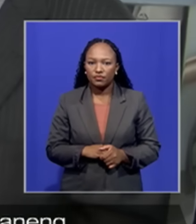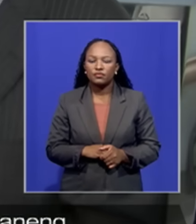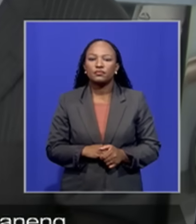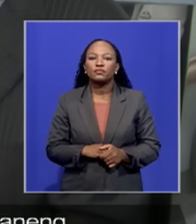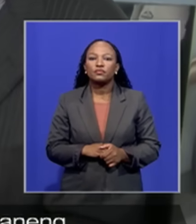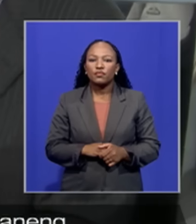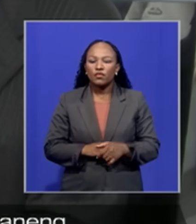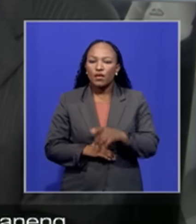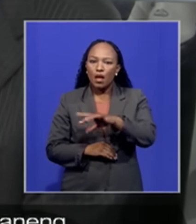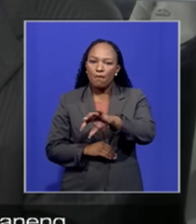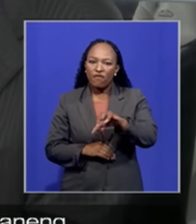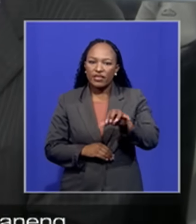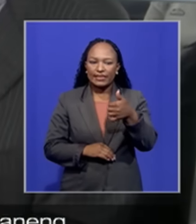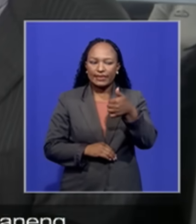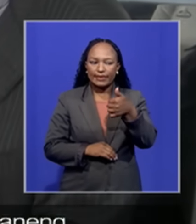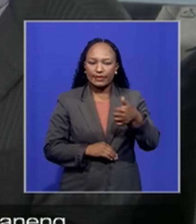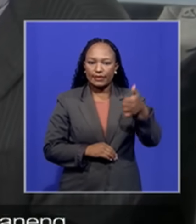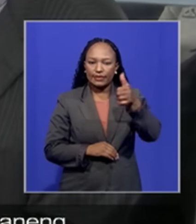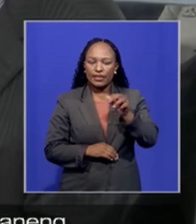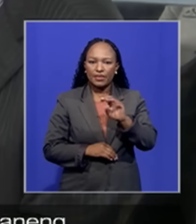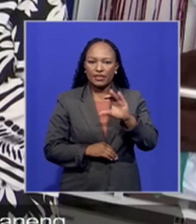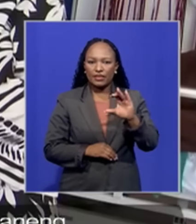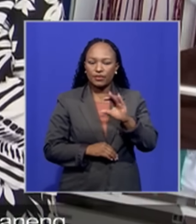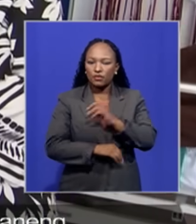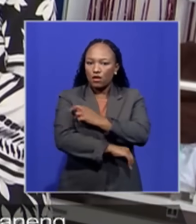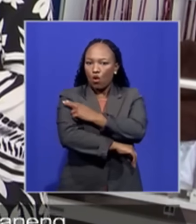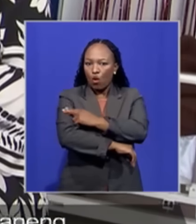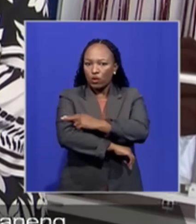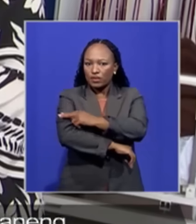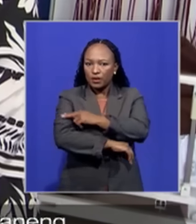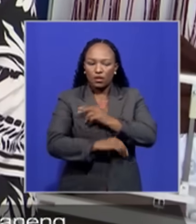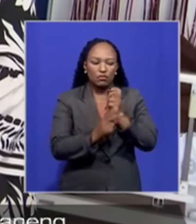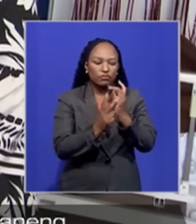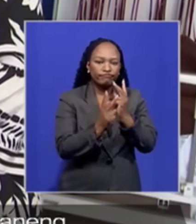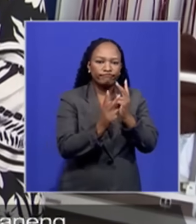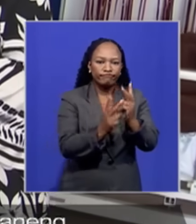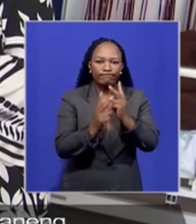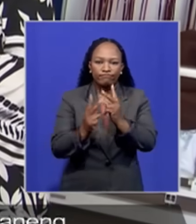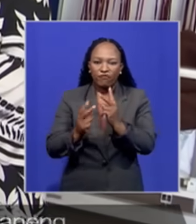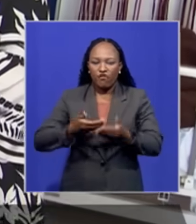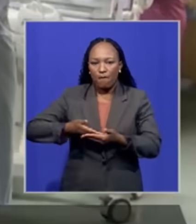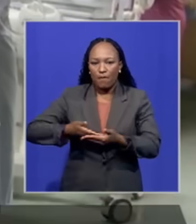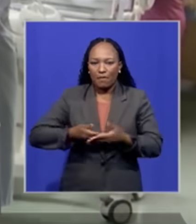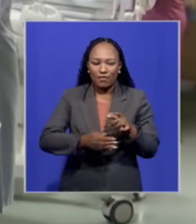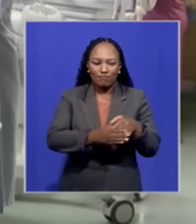Matona di province tse fapaneng a ne a etetse dipetlele ho amohela masea a belehilweng kajeno.